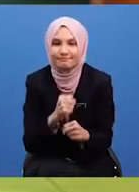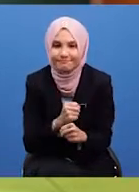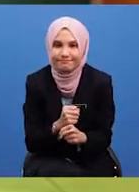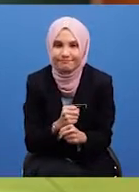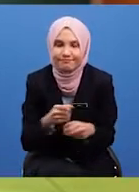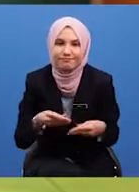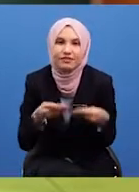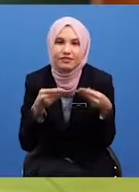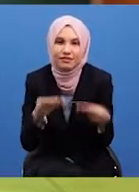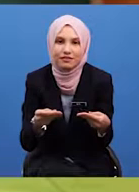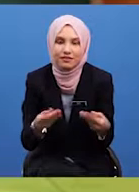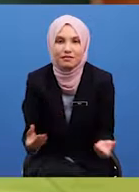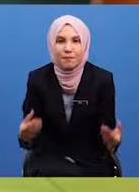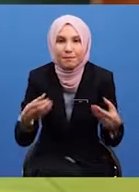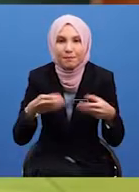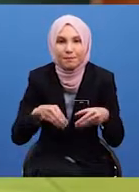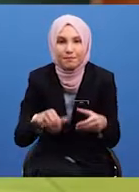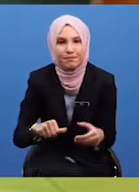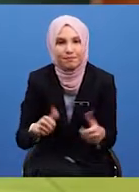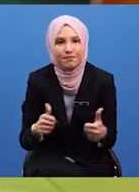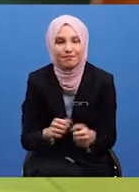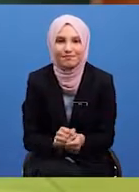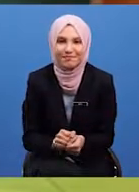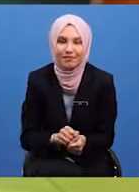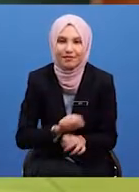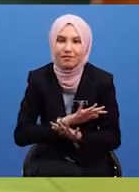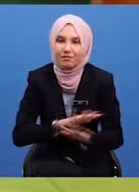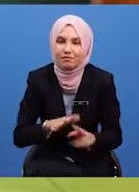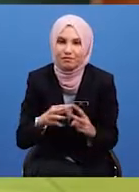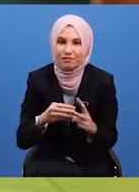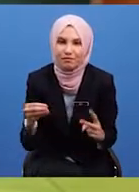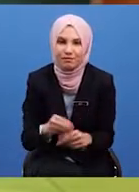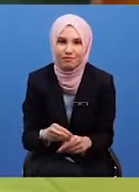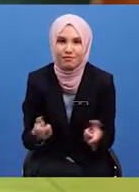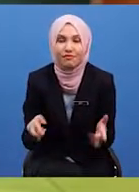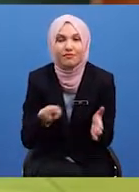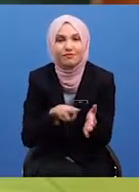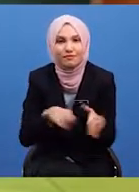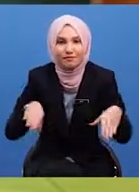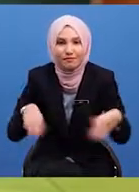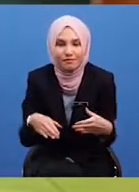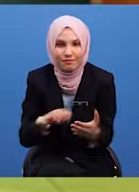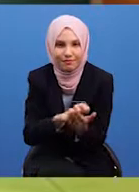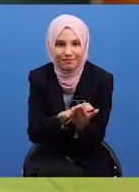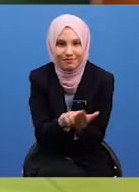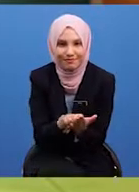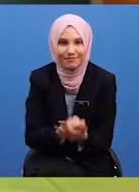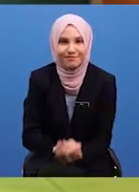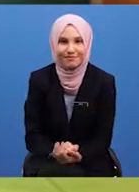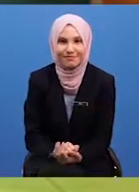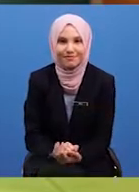going to give you another chance. You have no choice but to redo this essay.